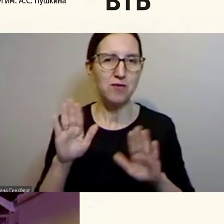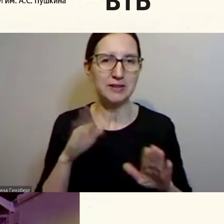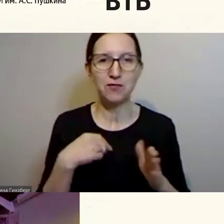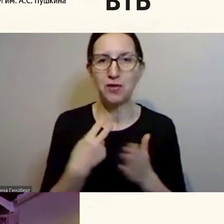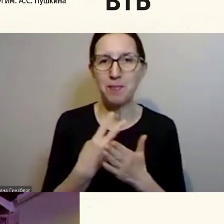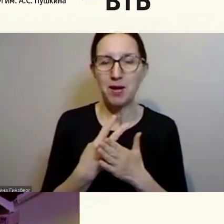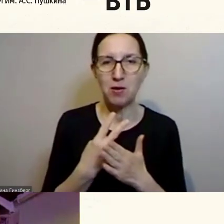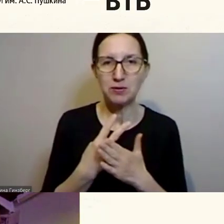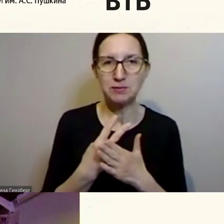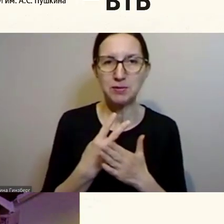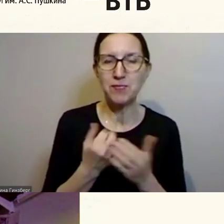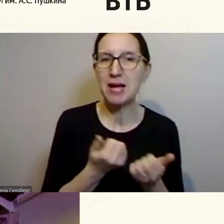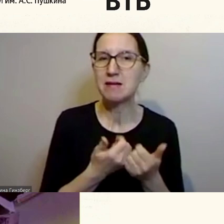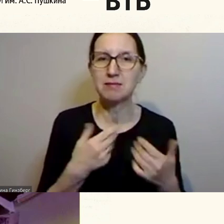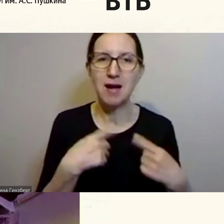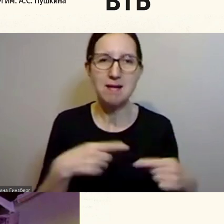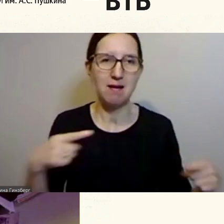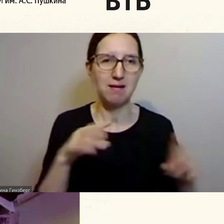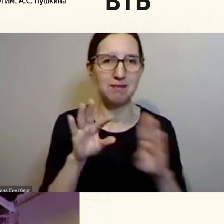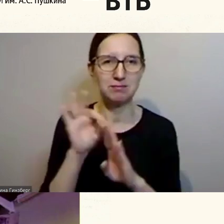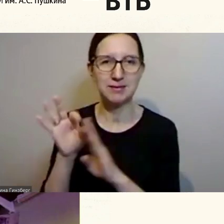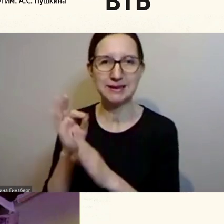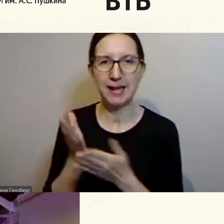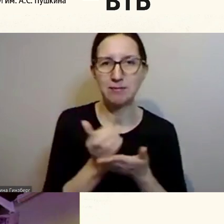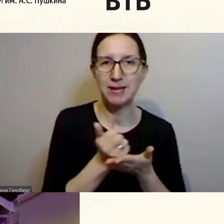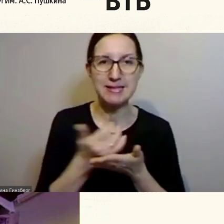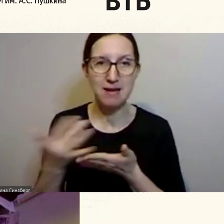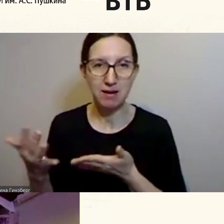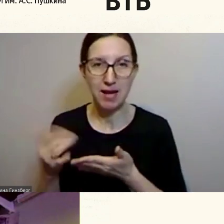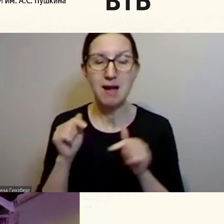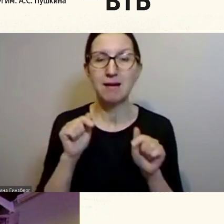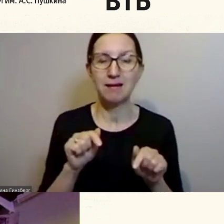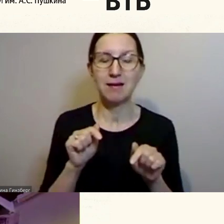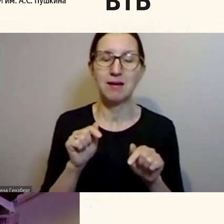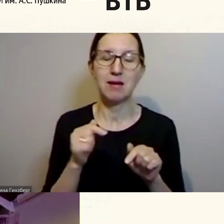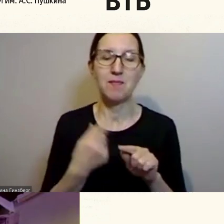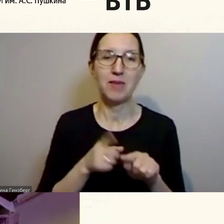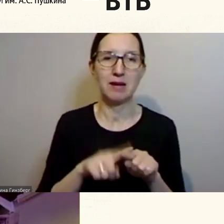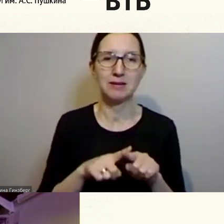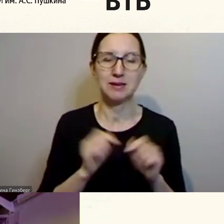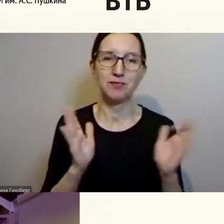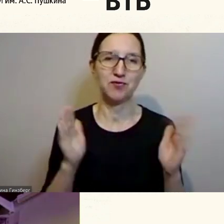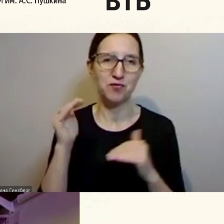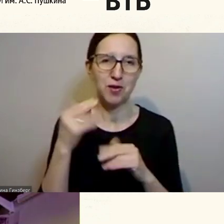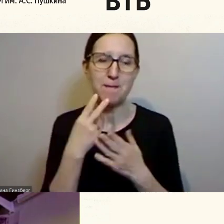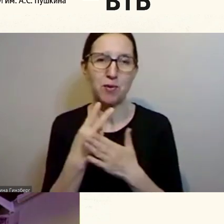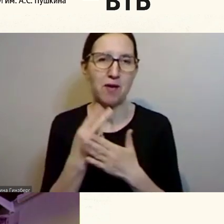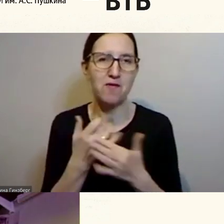In our exhibition, we show works from different series.